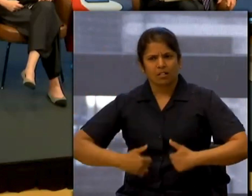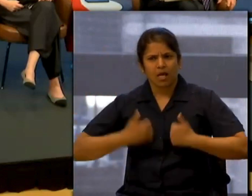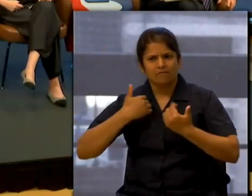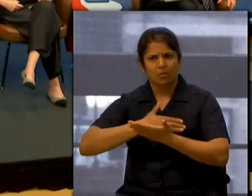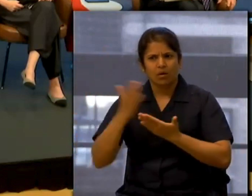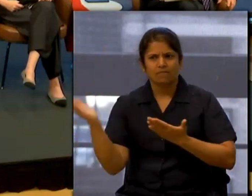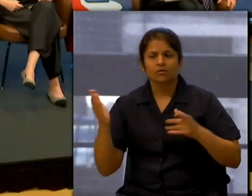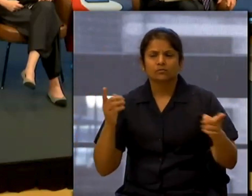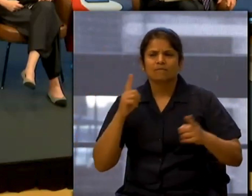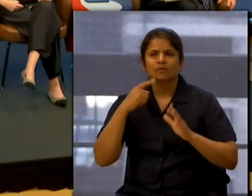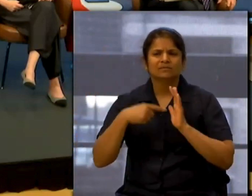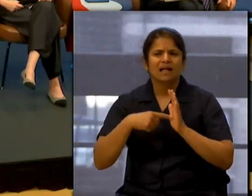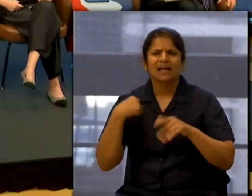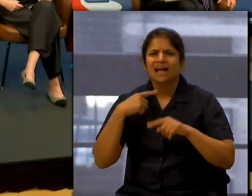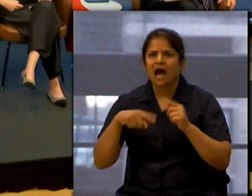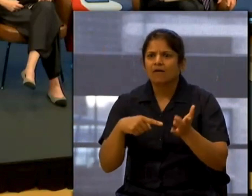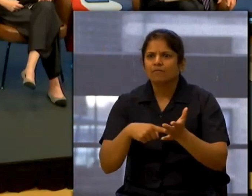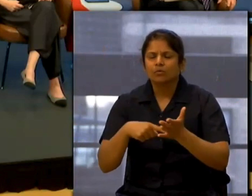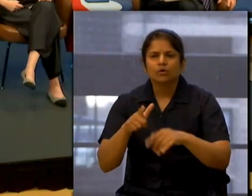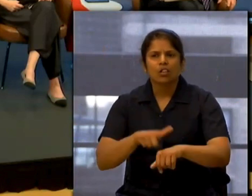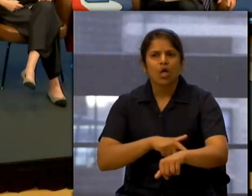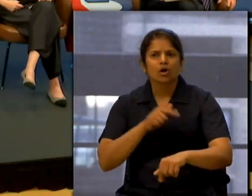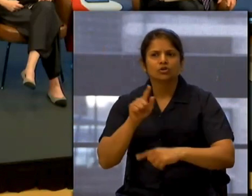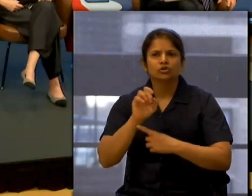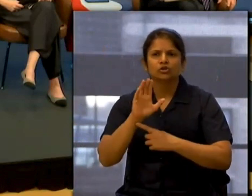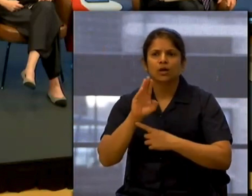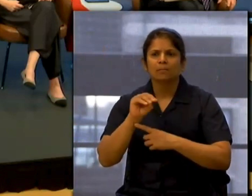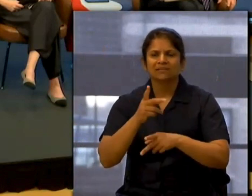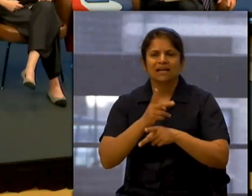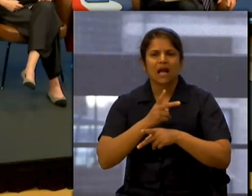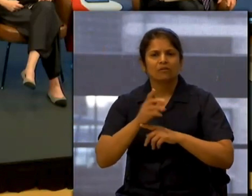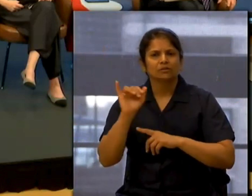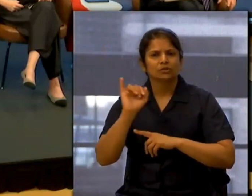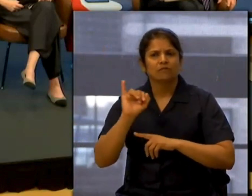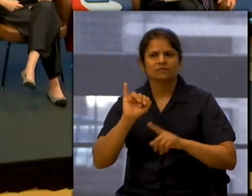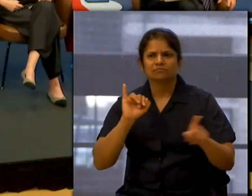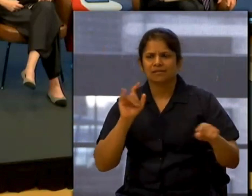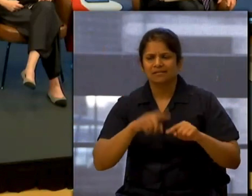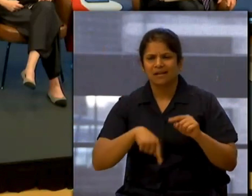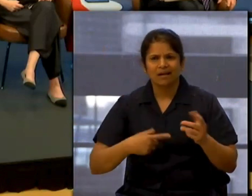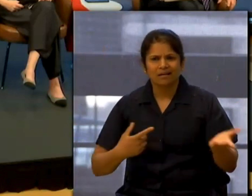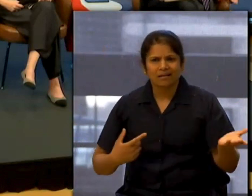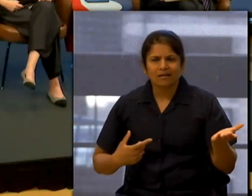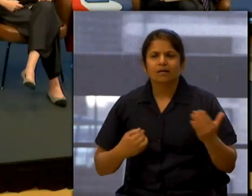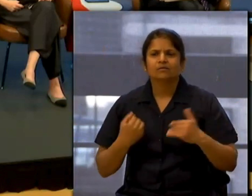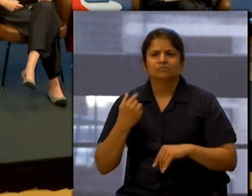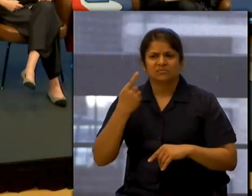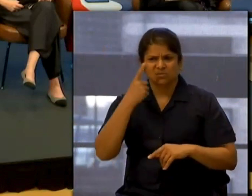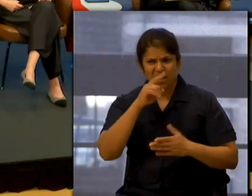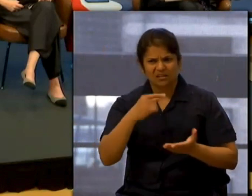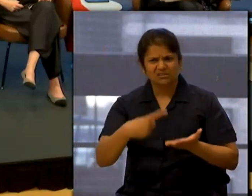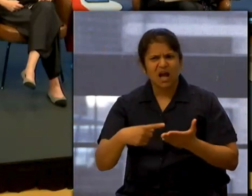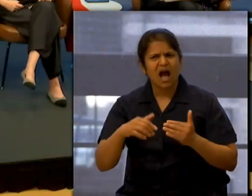care insurance. Can we have a conversation about how these are different?